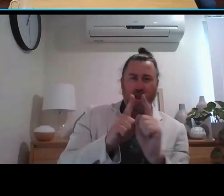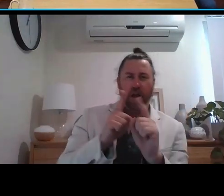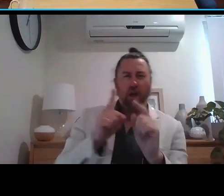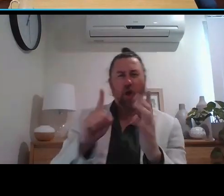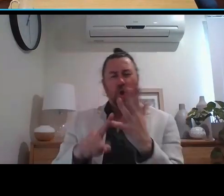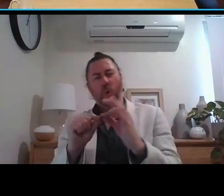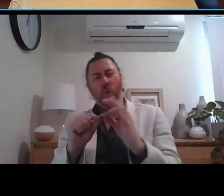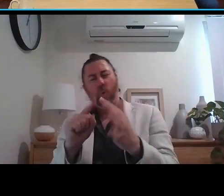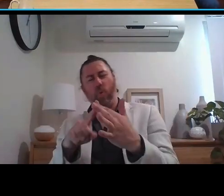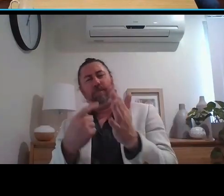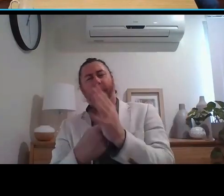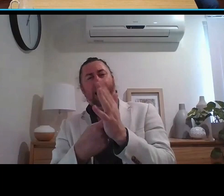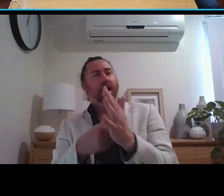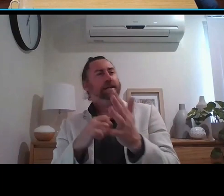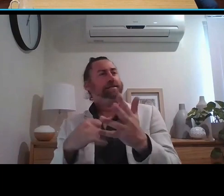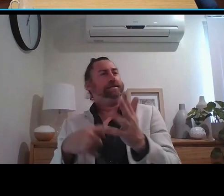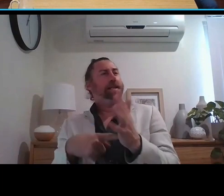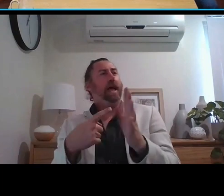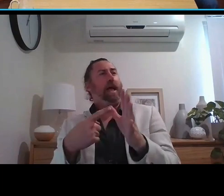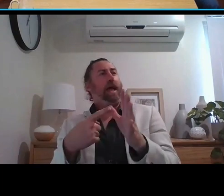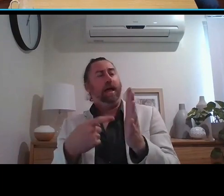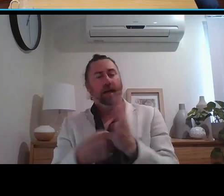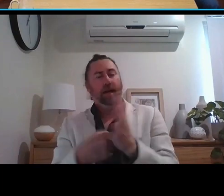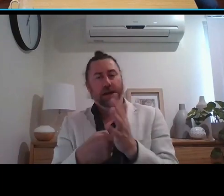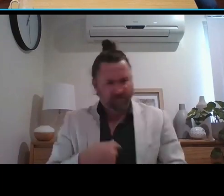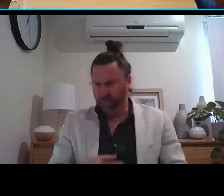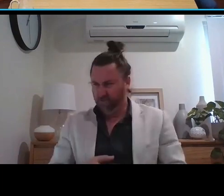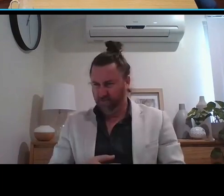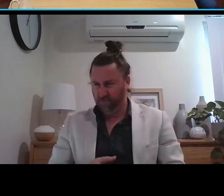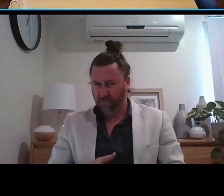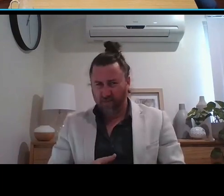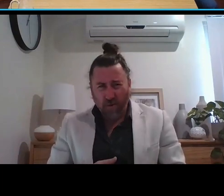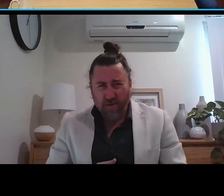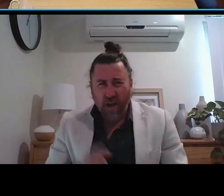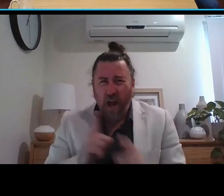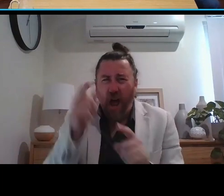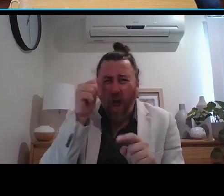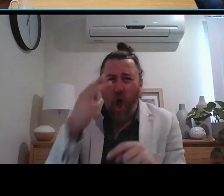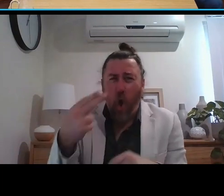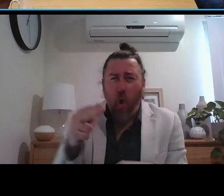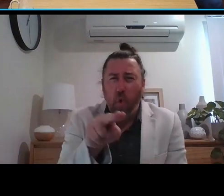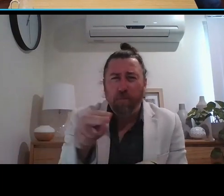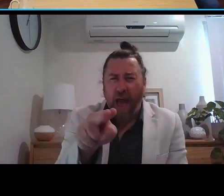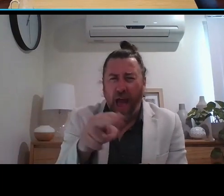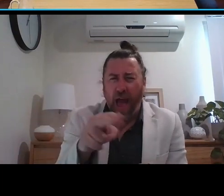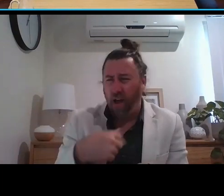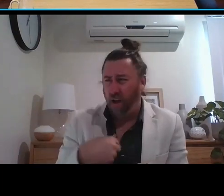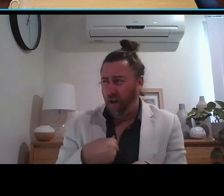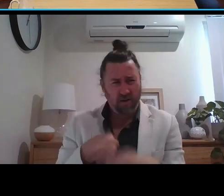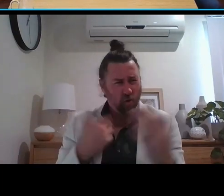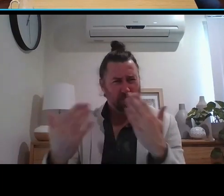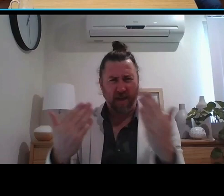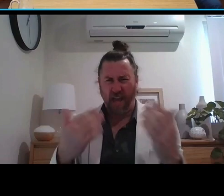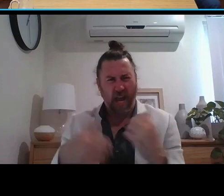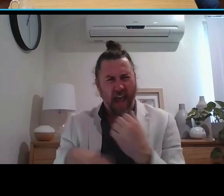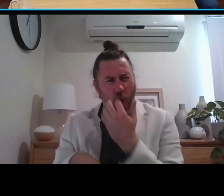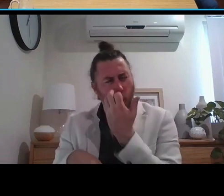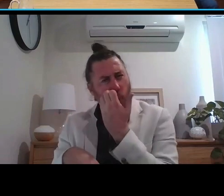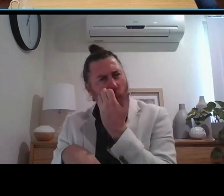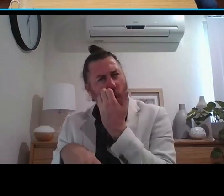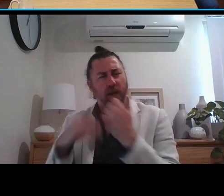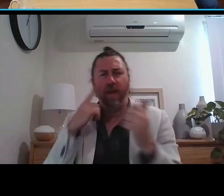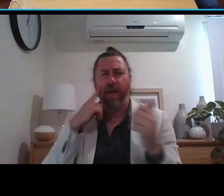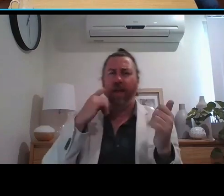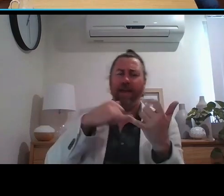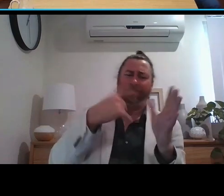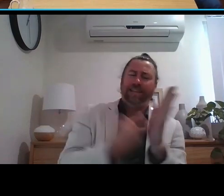ratings. So this one surprised me, if I'm truthful. So the language and concept of star ratings for